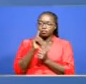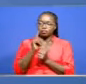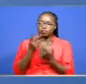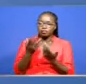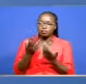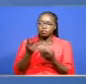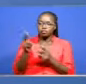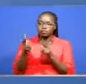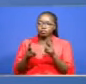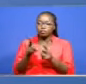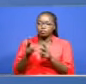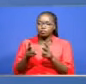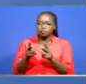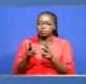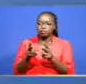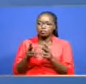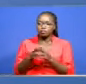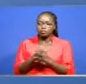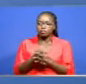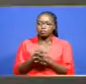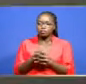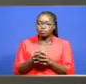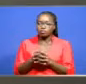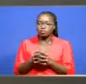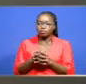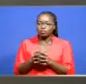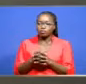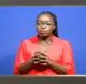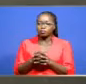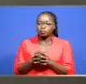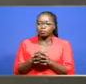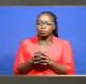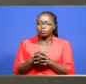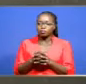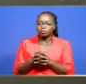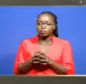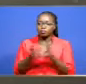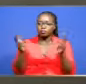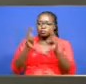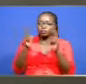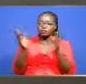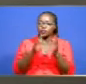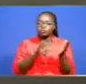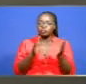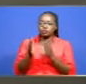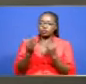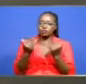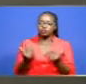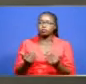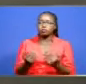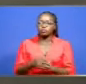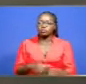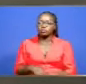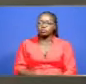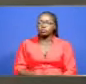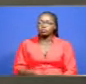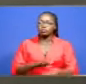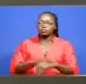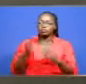of 22 degrees Celsius. Let's now cross the borders and have a look at the international forecast. Good